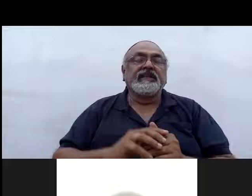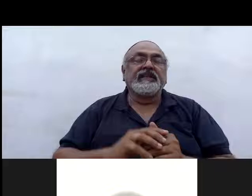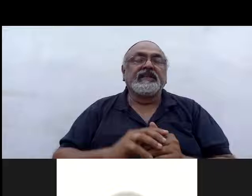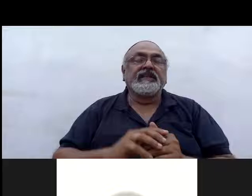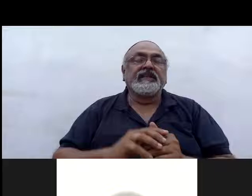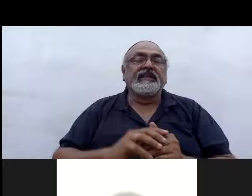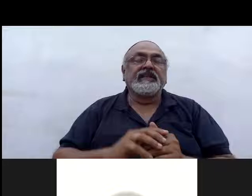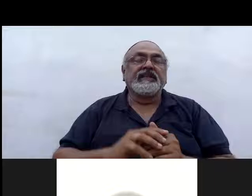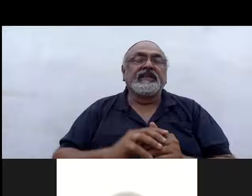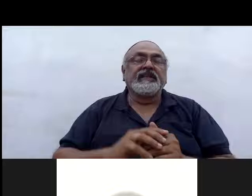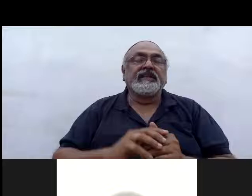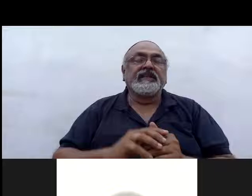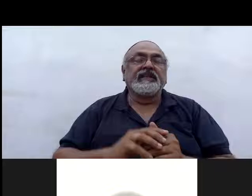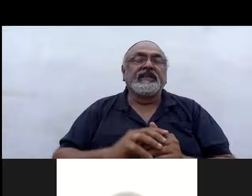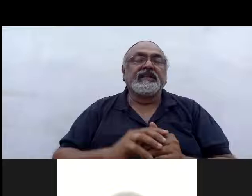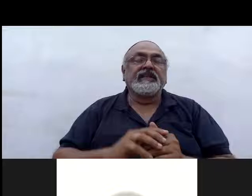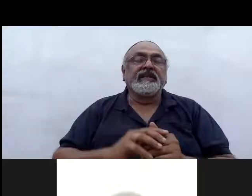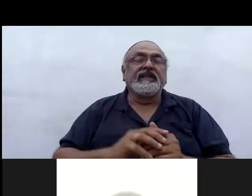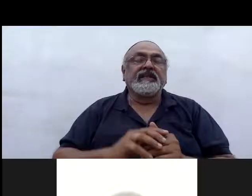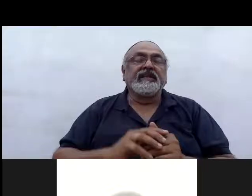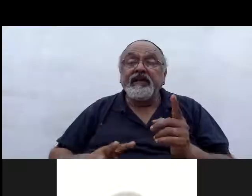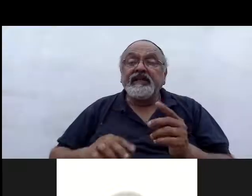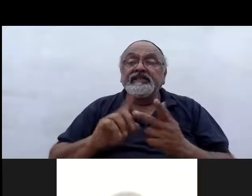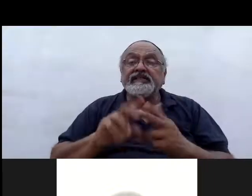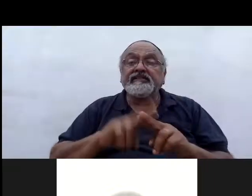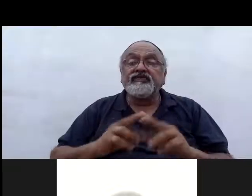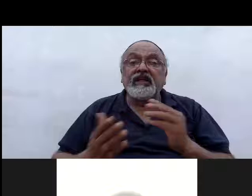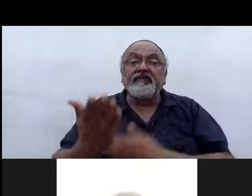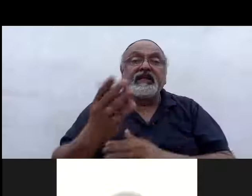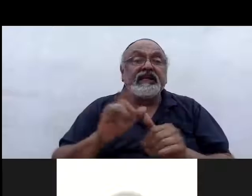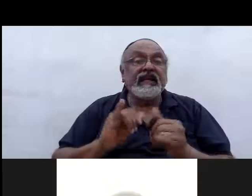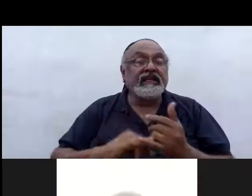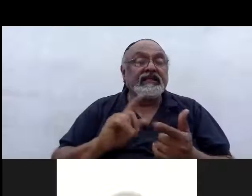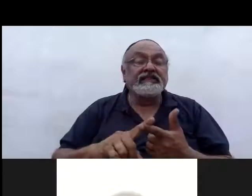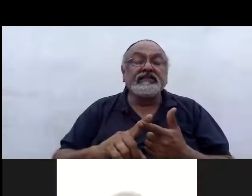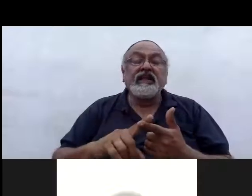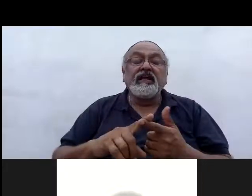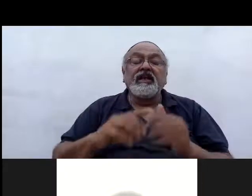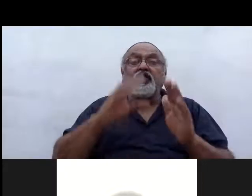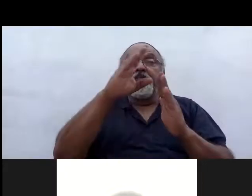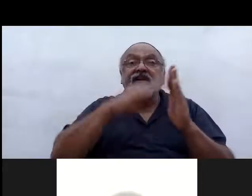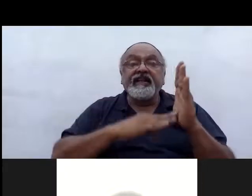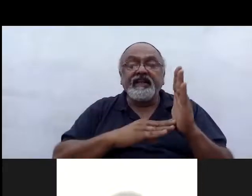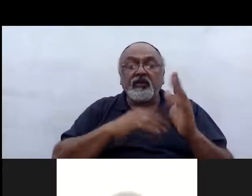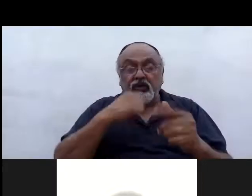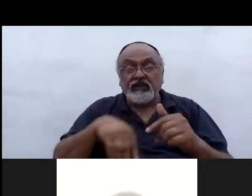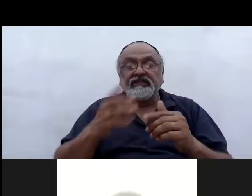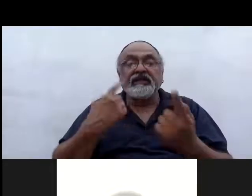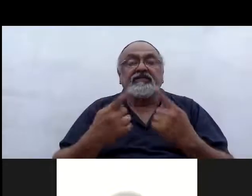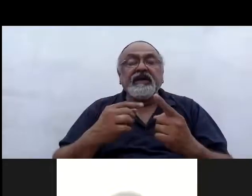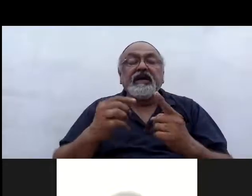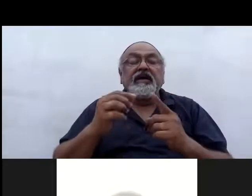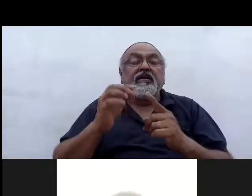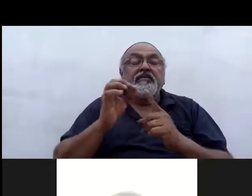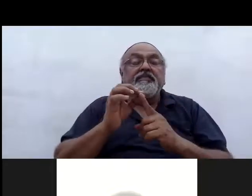a term known as plagiarism. And once you submit your case commentary, you will be checked for plagiarism, and if it exceeds the